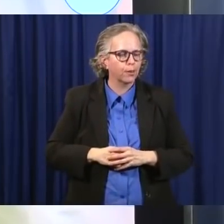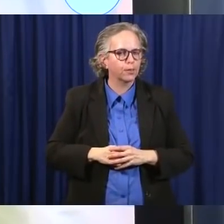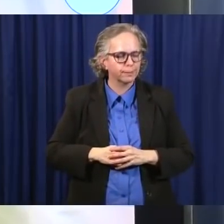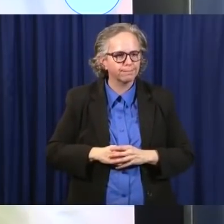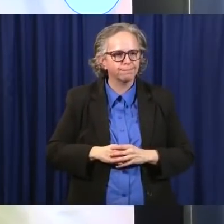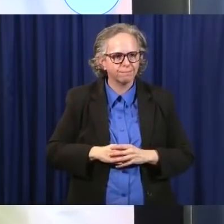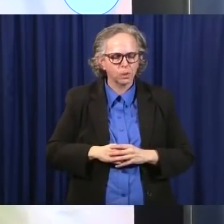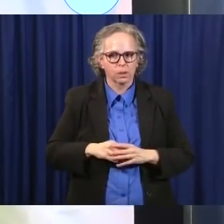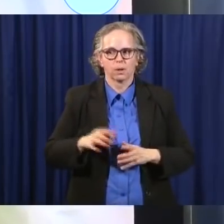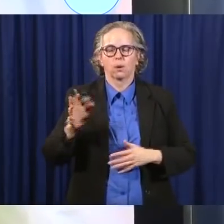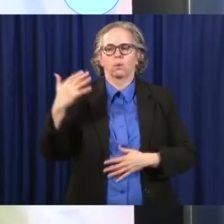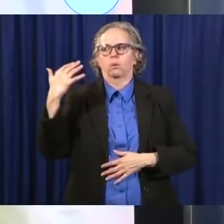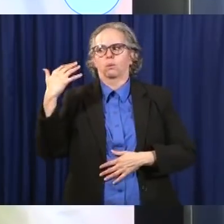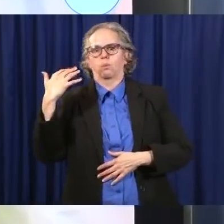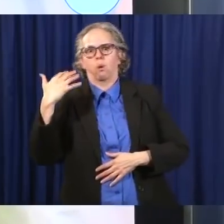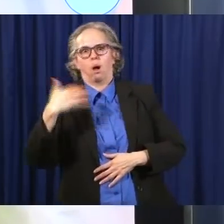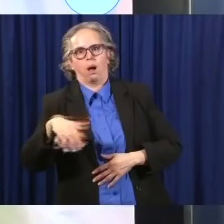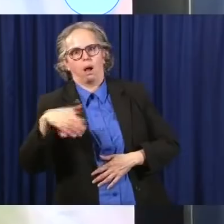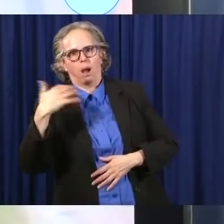Wow.